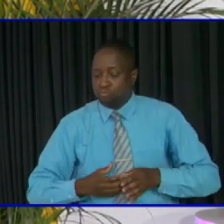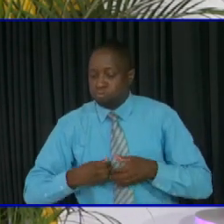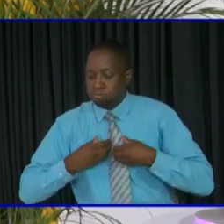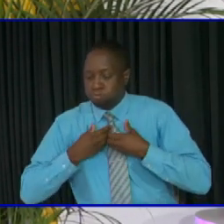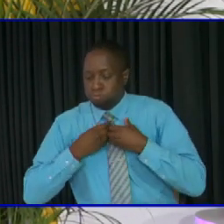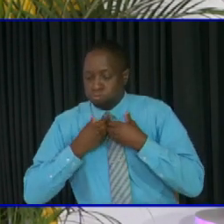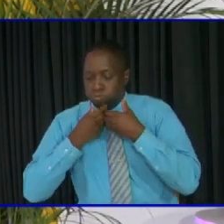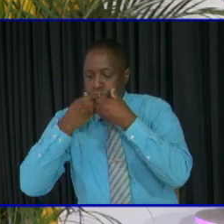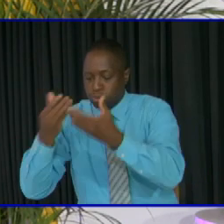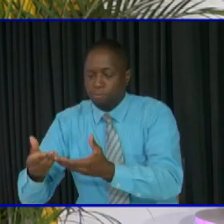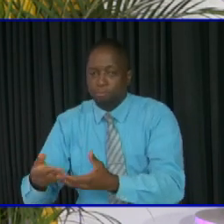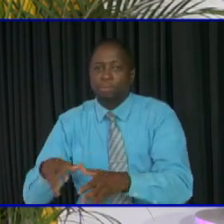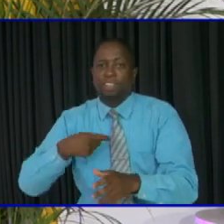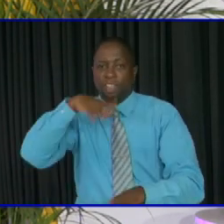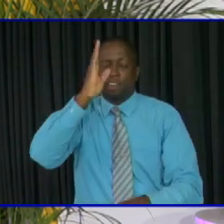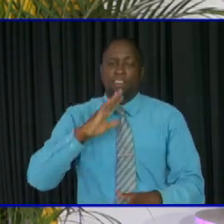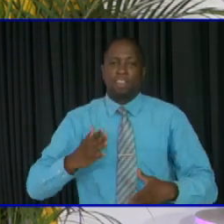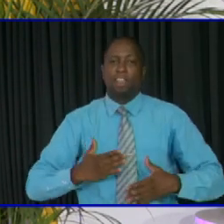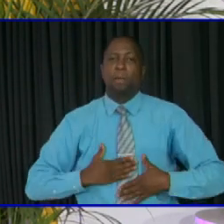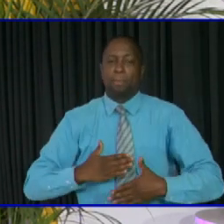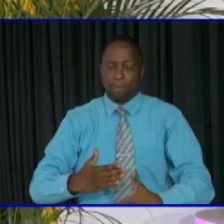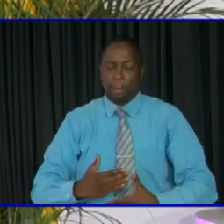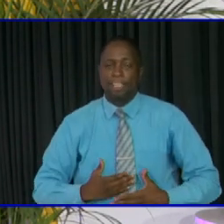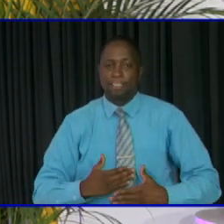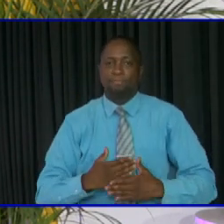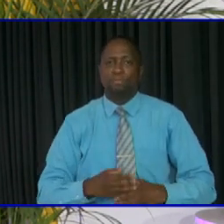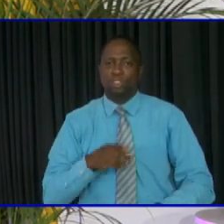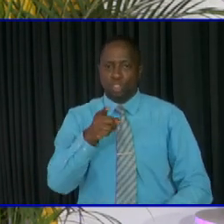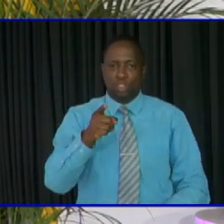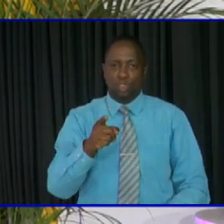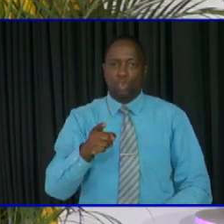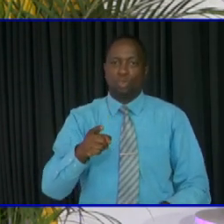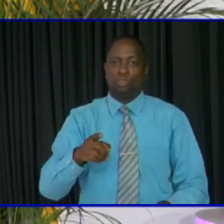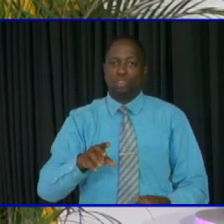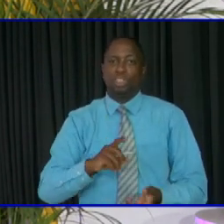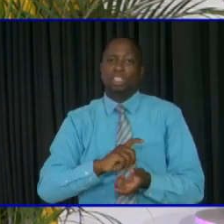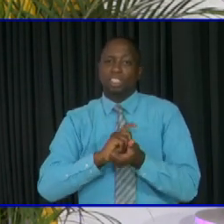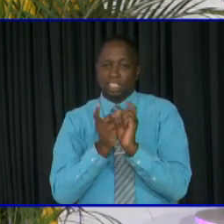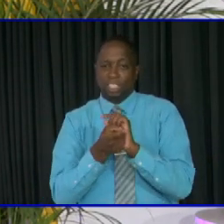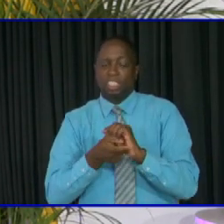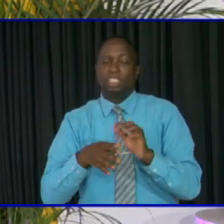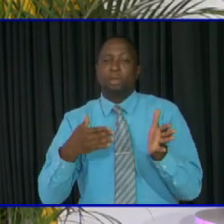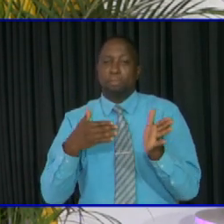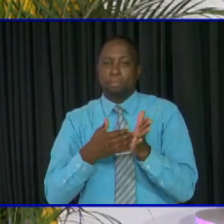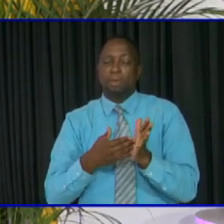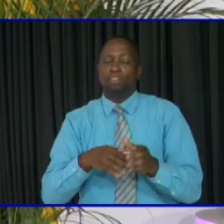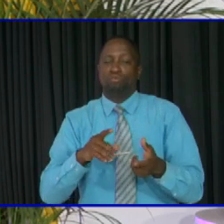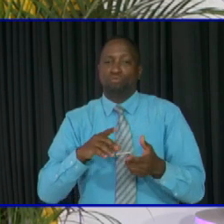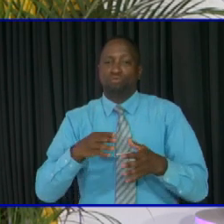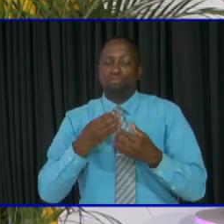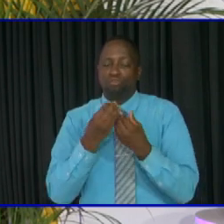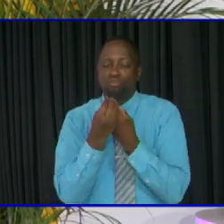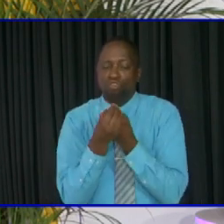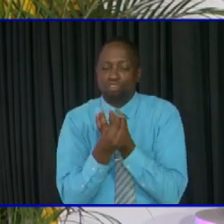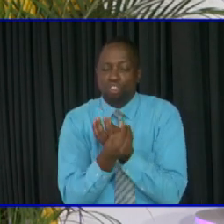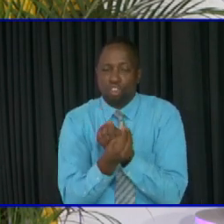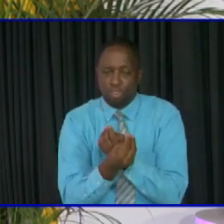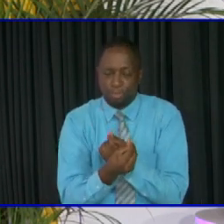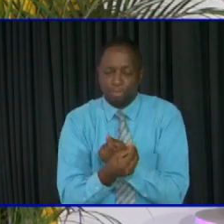dust. Because dust you are, and to dust you will go. It's the last Thursday